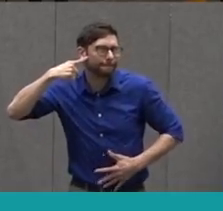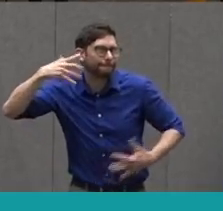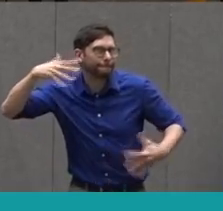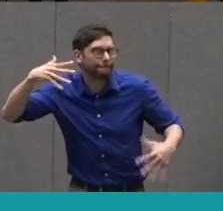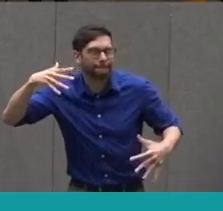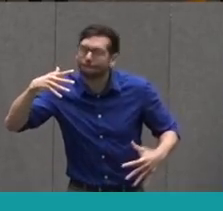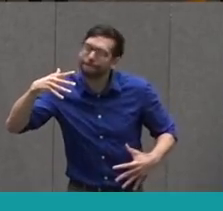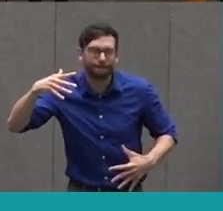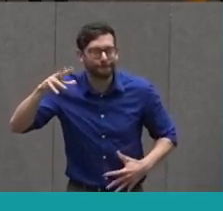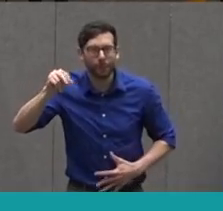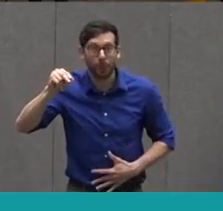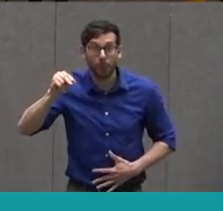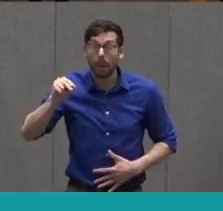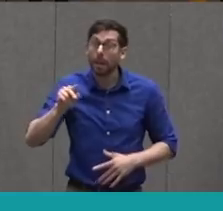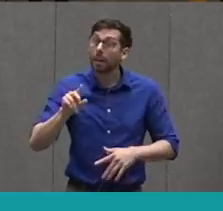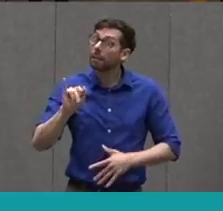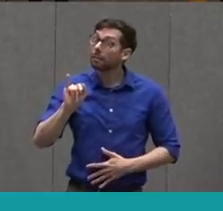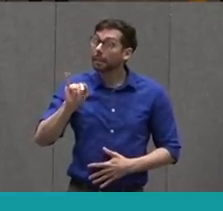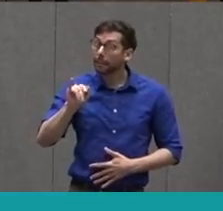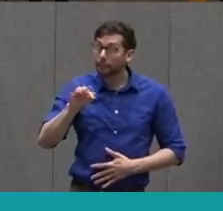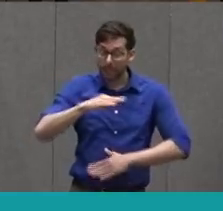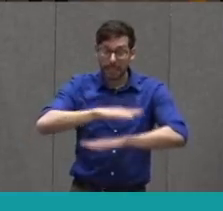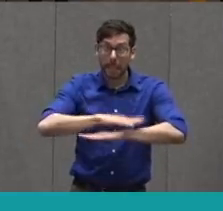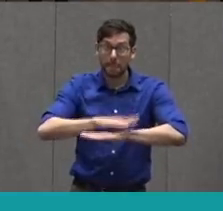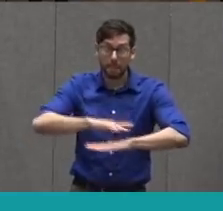But if I hit it against the table,